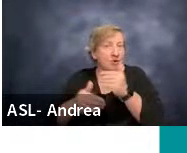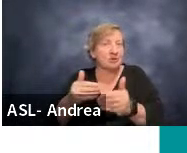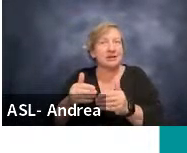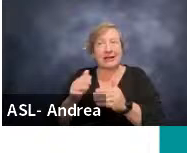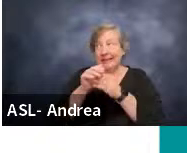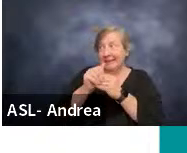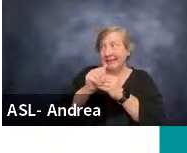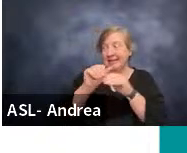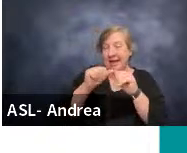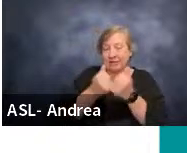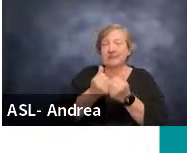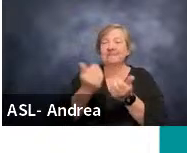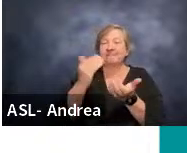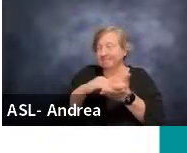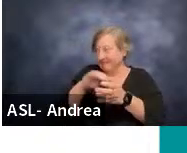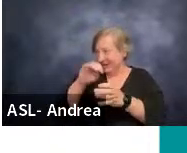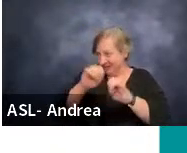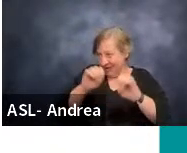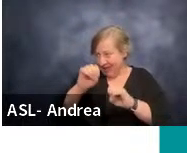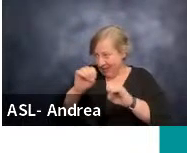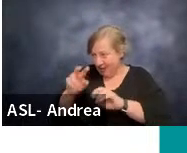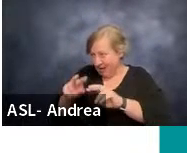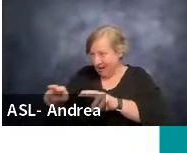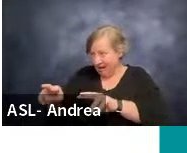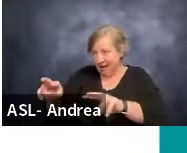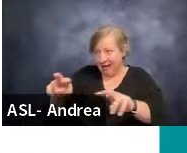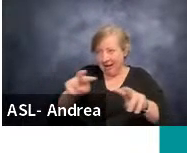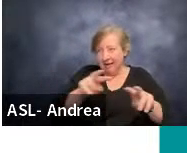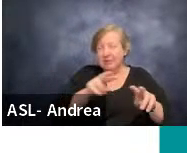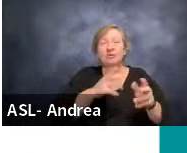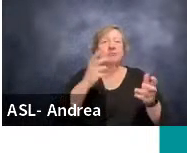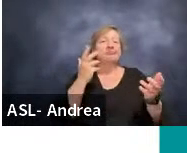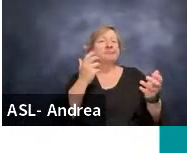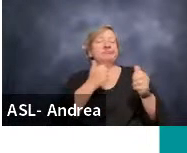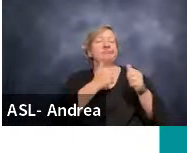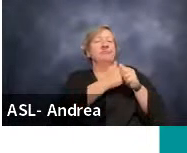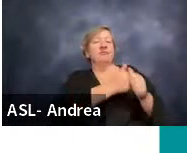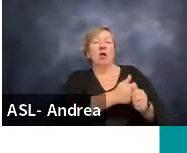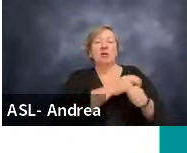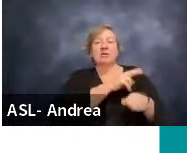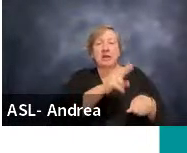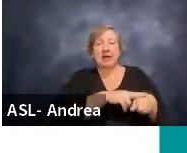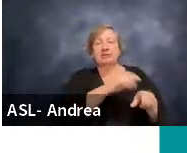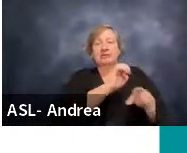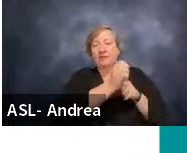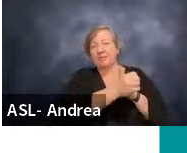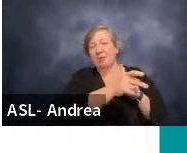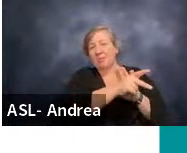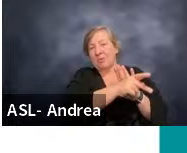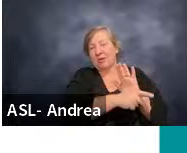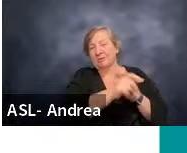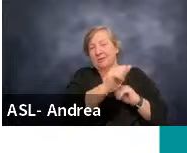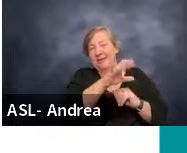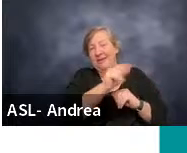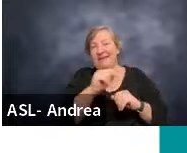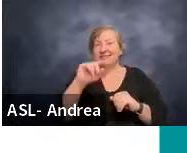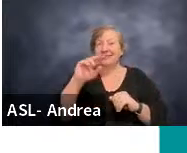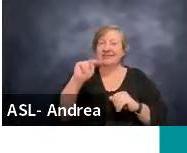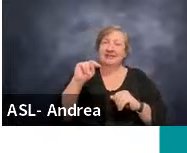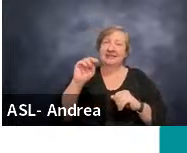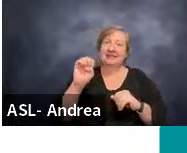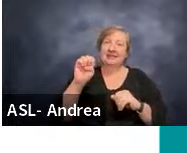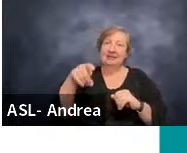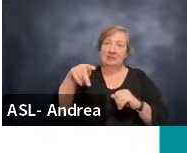conducted another reevaluation in compliance with the National Environmental Policy Act, what we call NEPA,